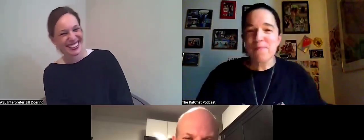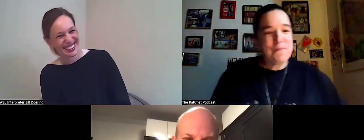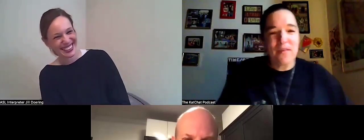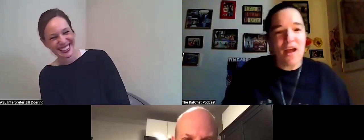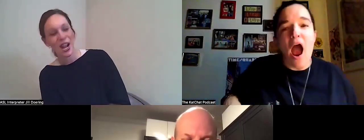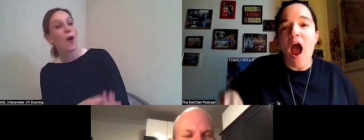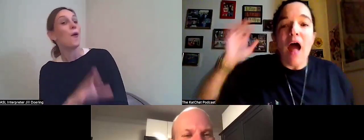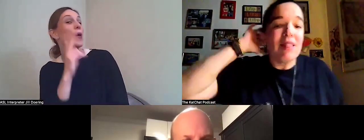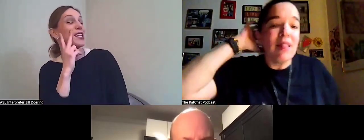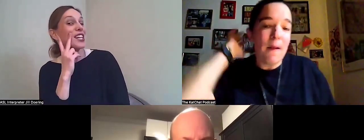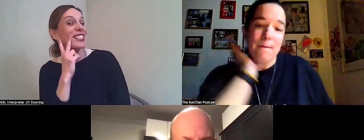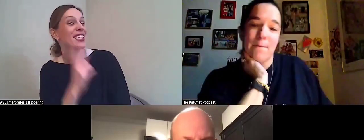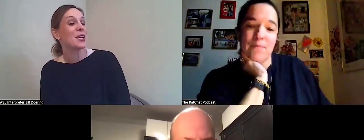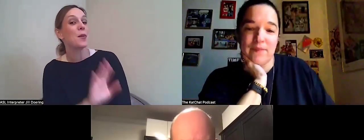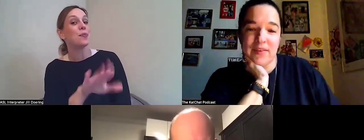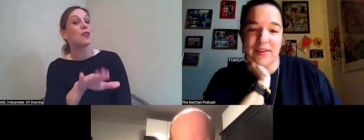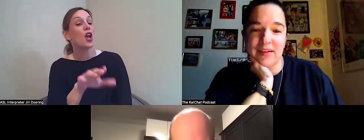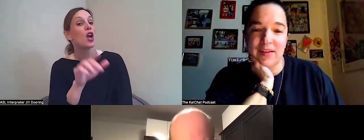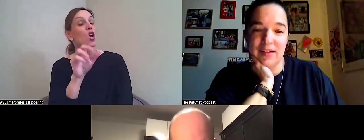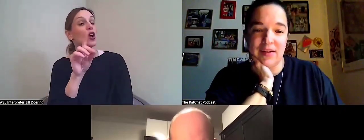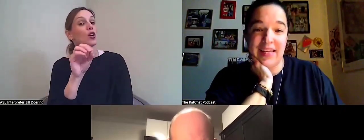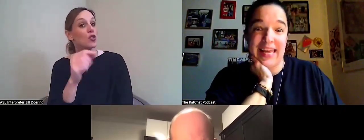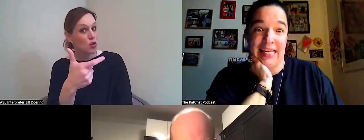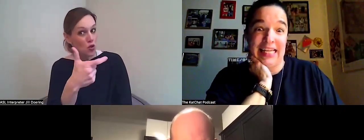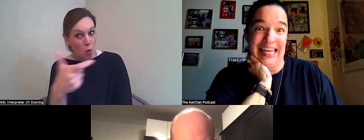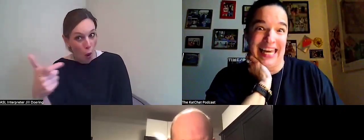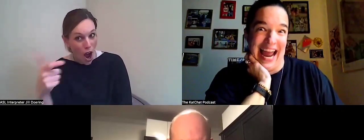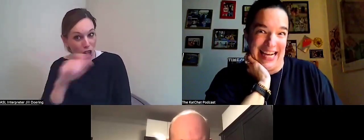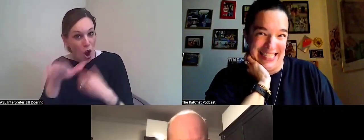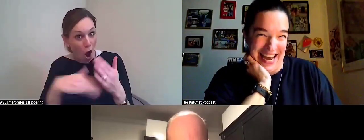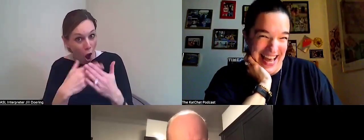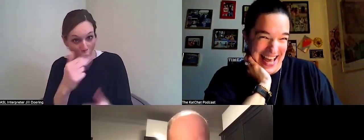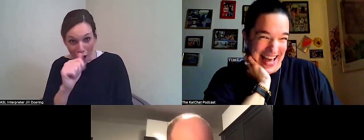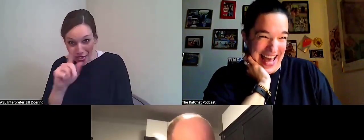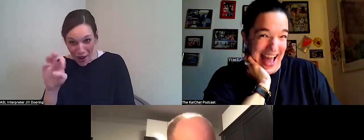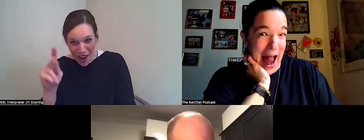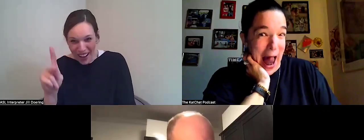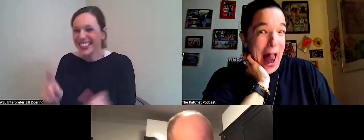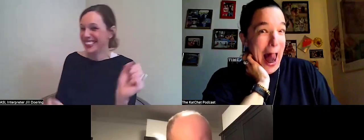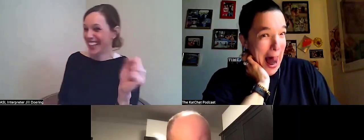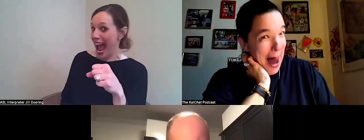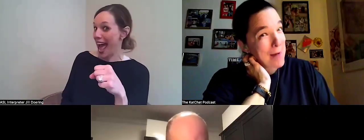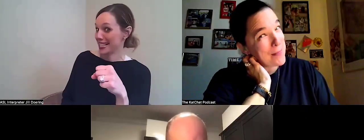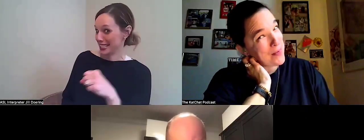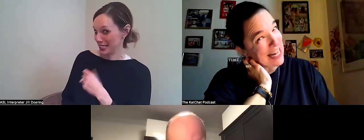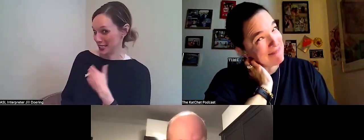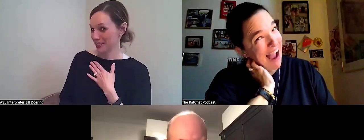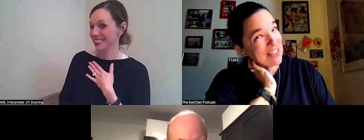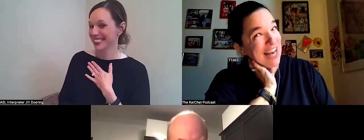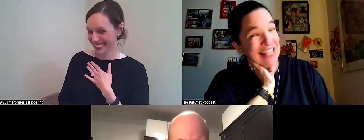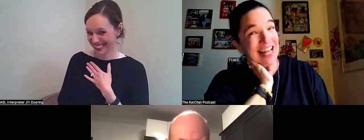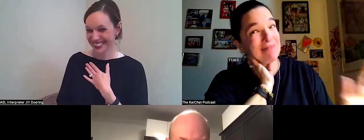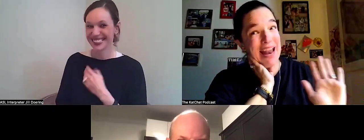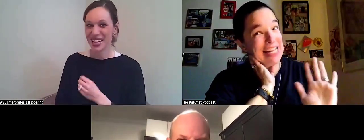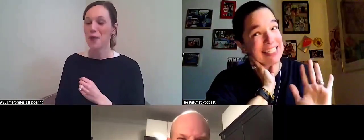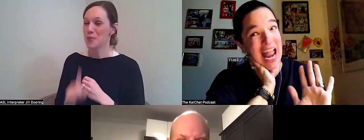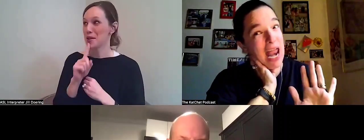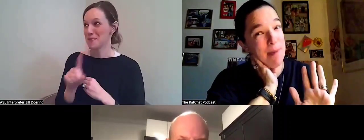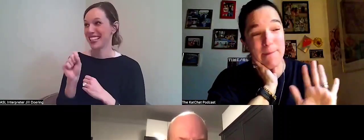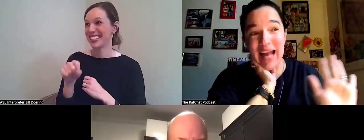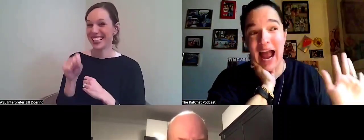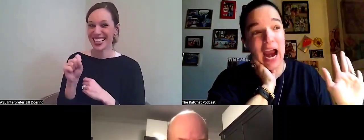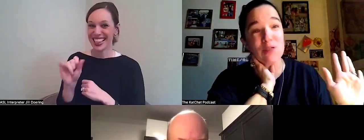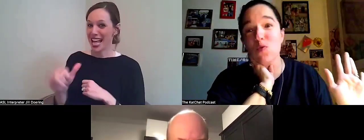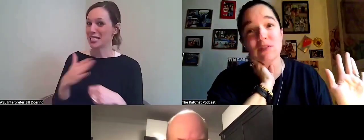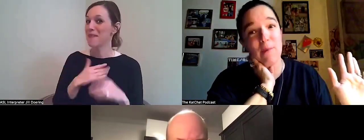We shall see. Do you watch all the Hallmark movies? Like Yeah. every one? Pretty much that. That's my